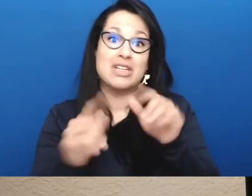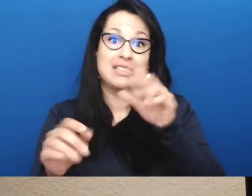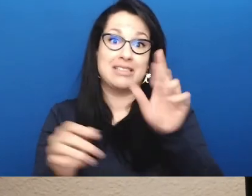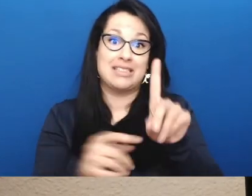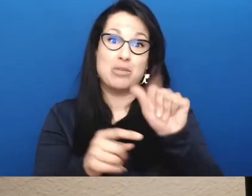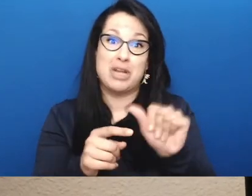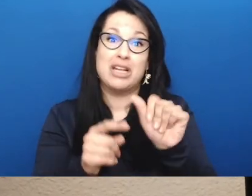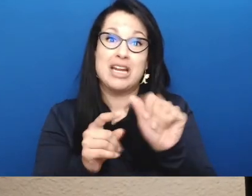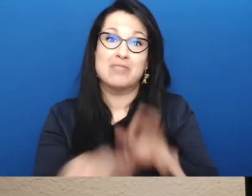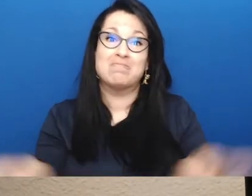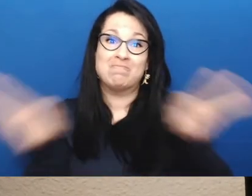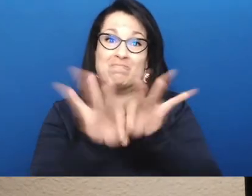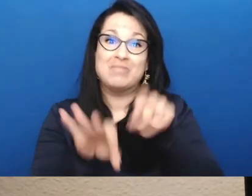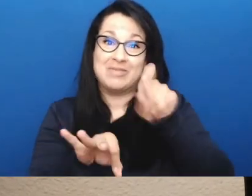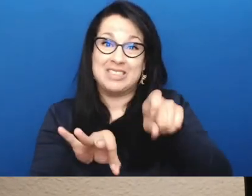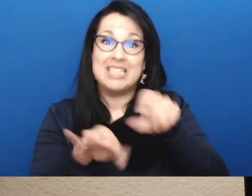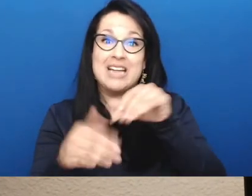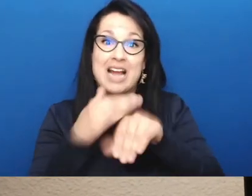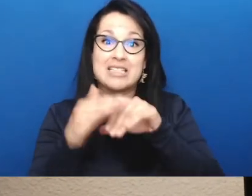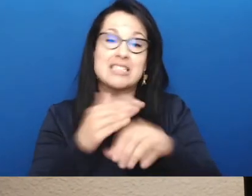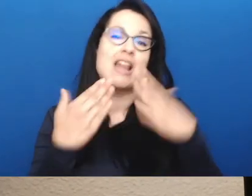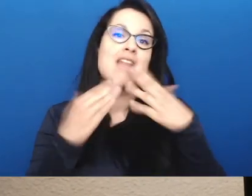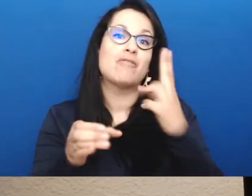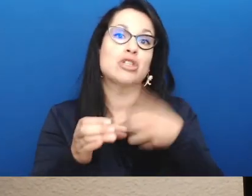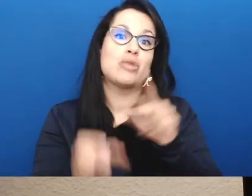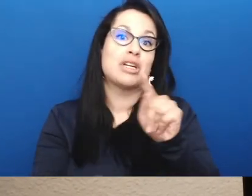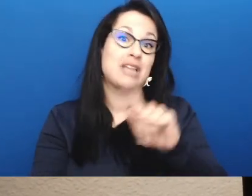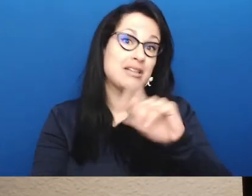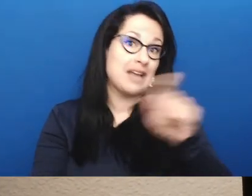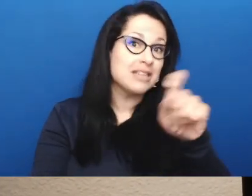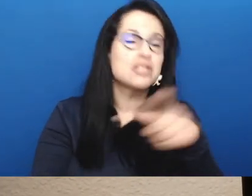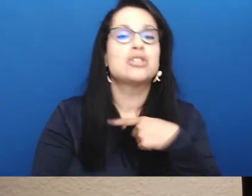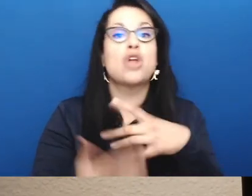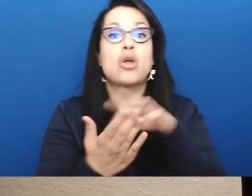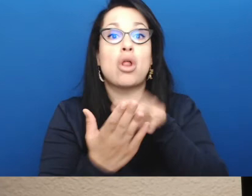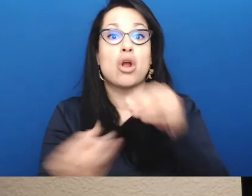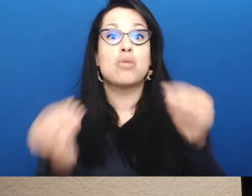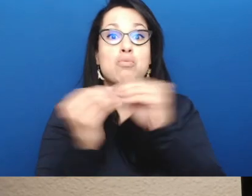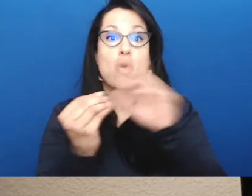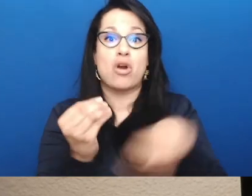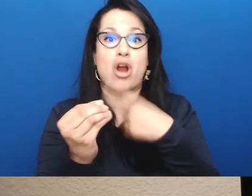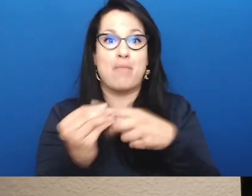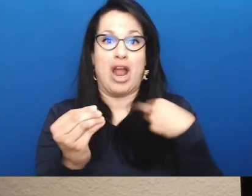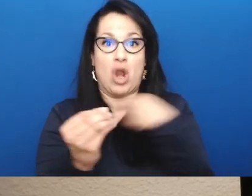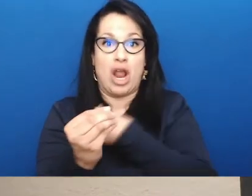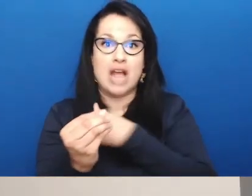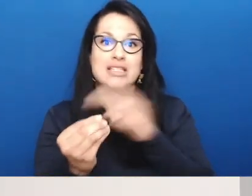joining Teltex to learn more about the latest innovations in assistive technology.